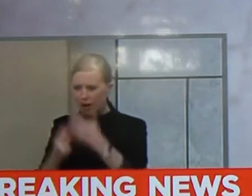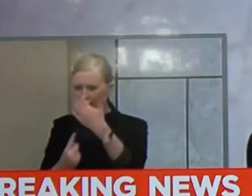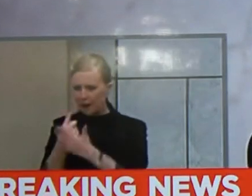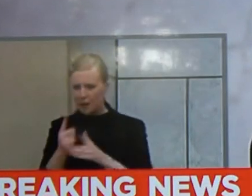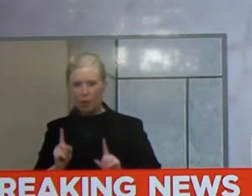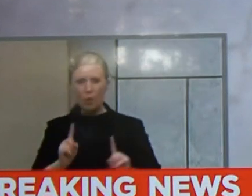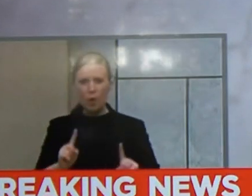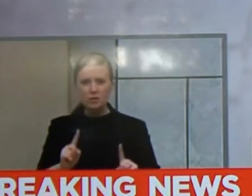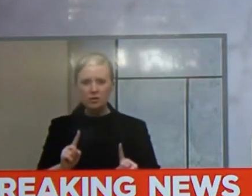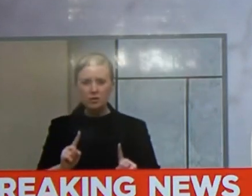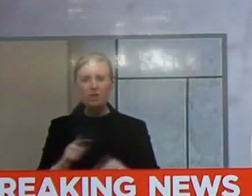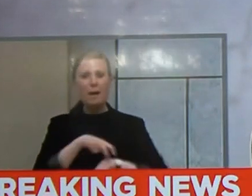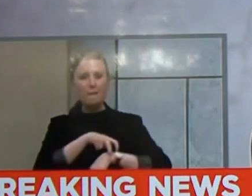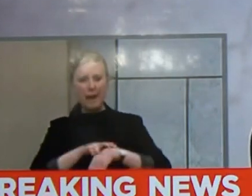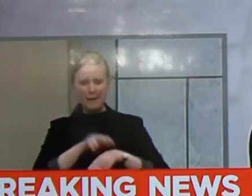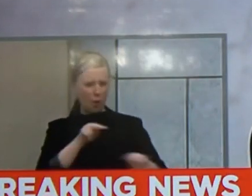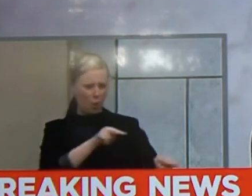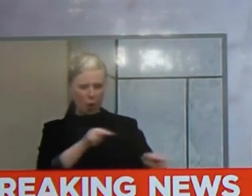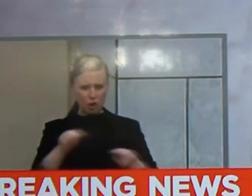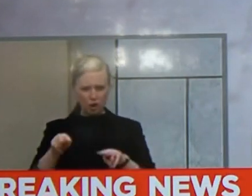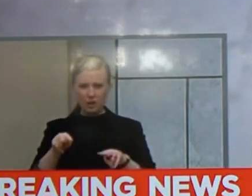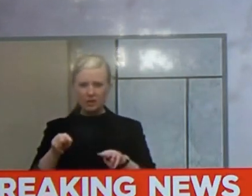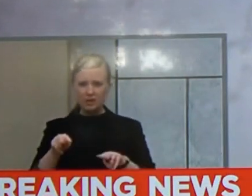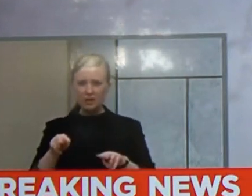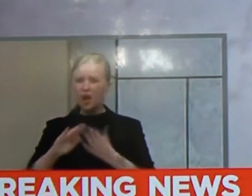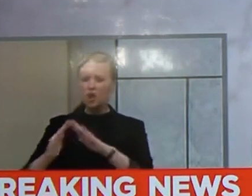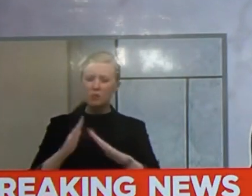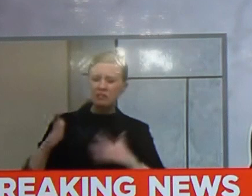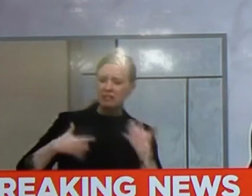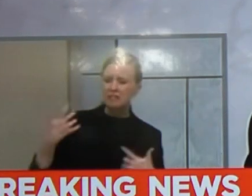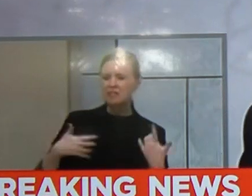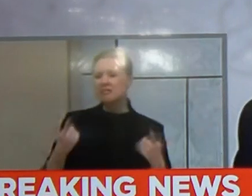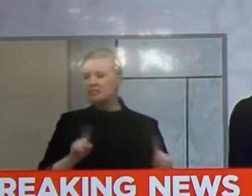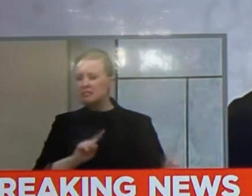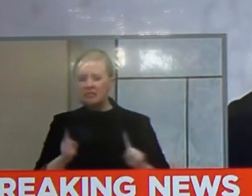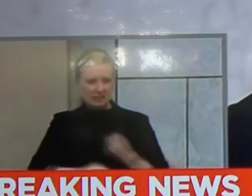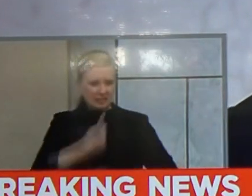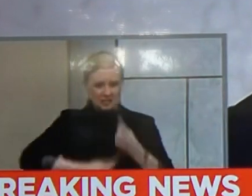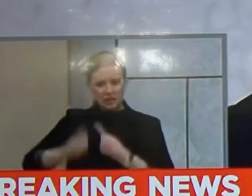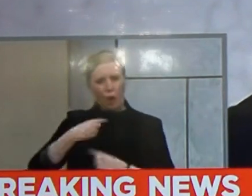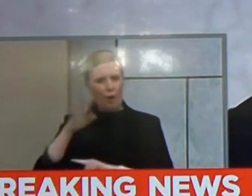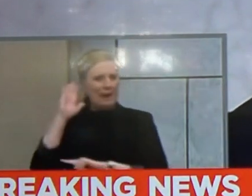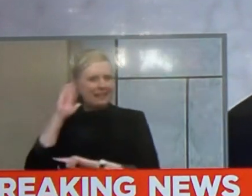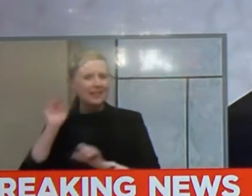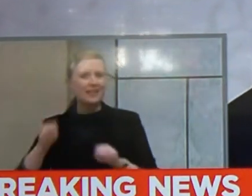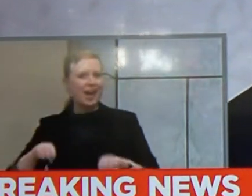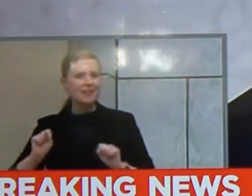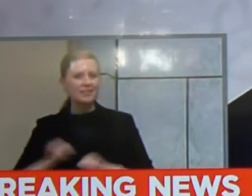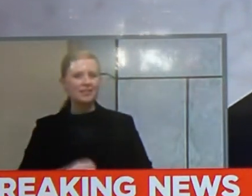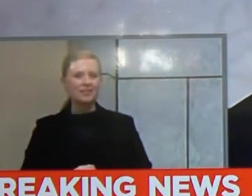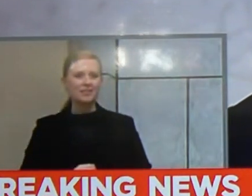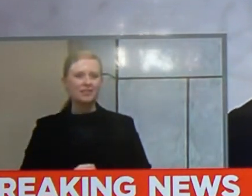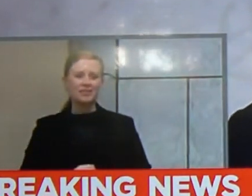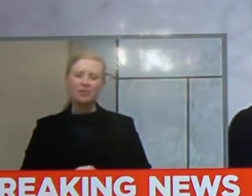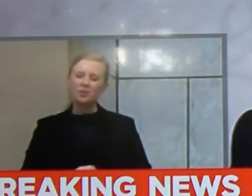who are responsible for the enforcement, are listening carefully and exercising the appropriate discretion. I think we have to sort of give each other a bit of a